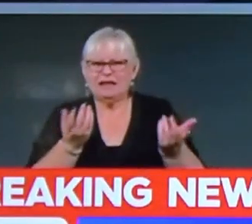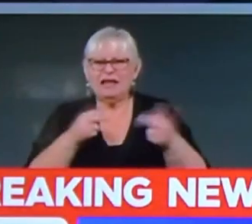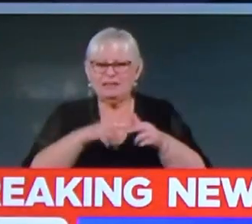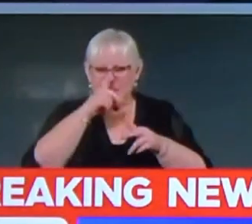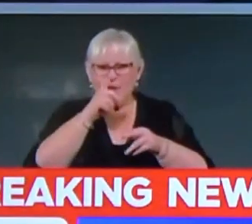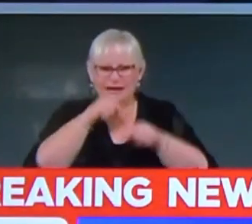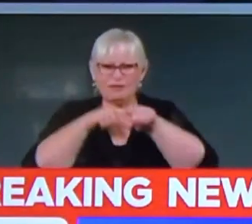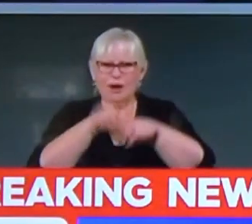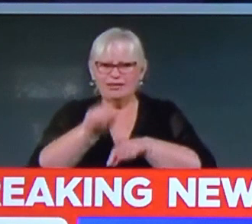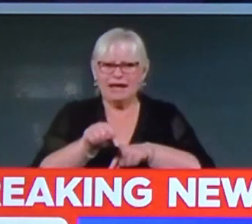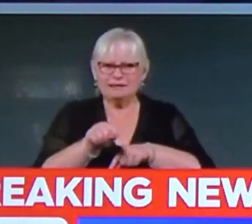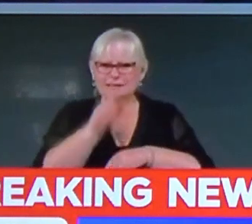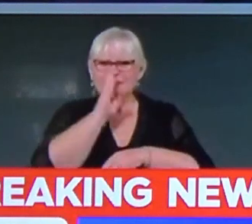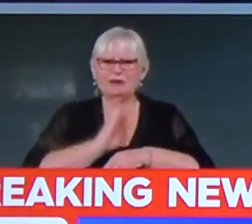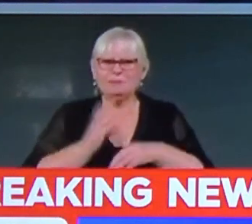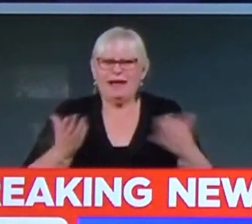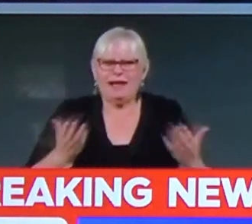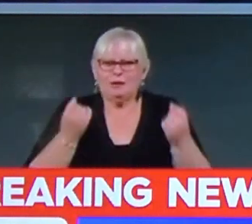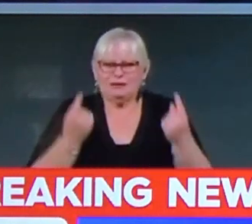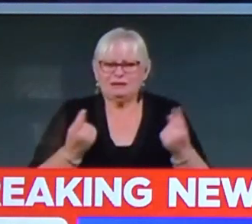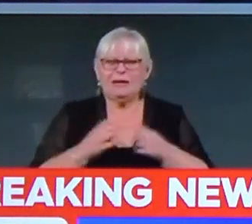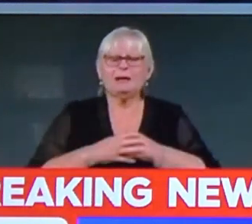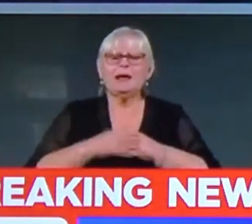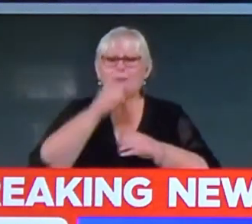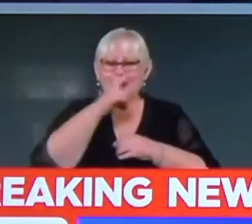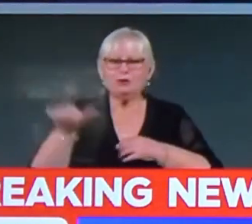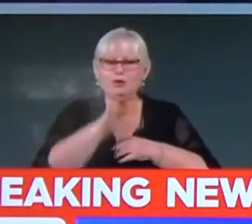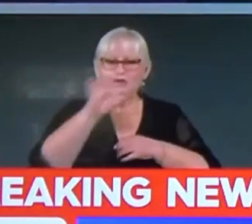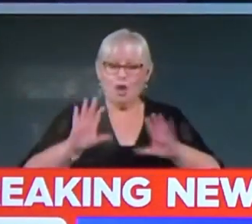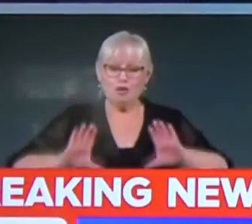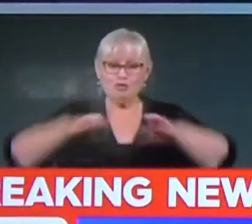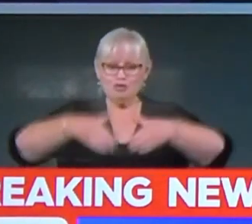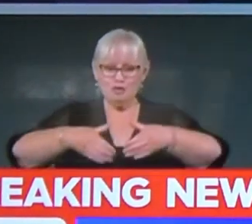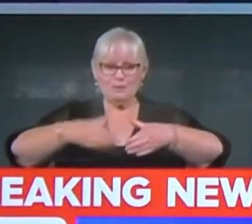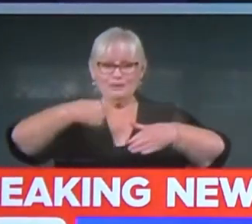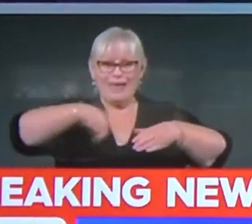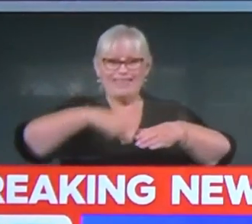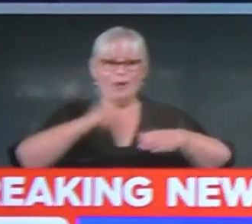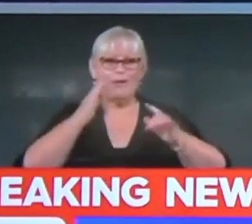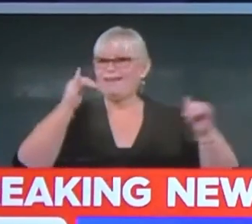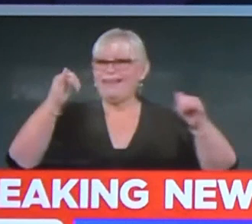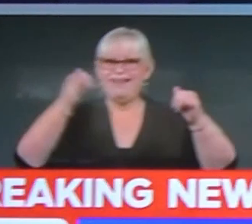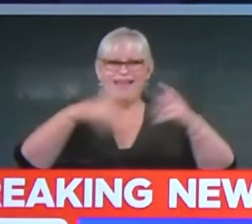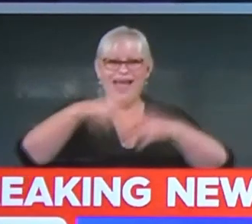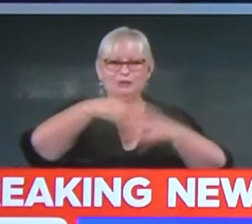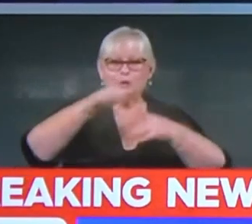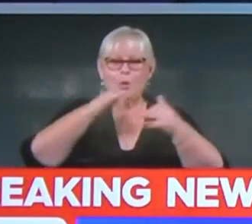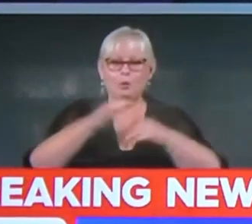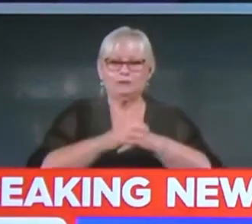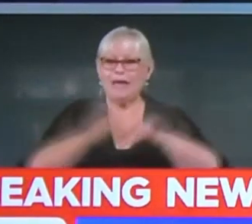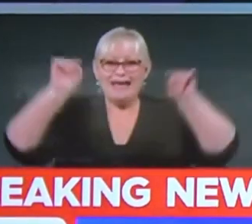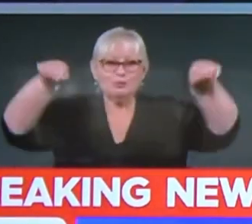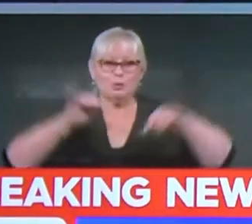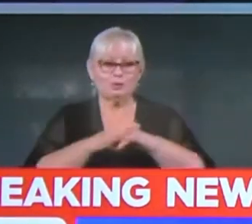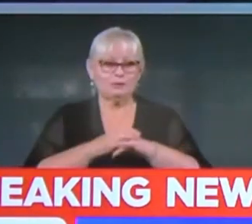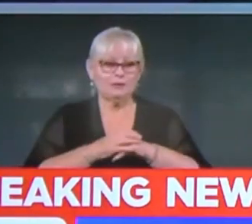can follow that quite plainly, what we're saying is people shouldn't group together when they're outdoors. Now, what we're talking about